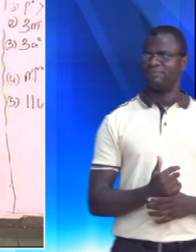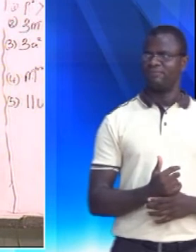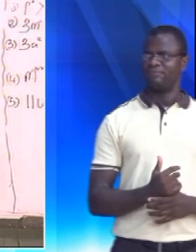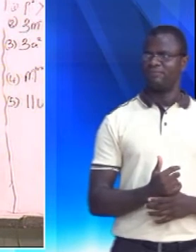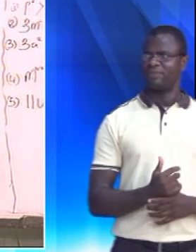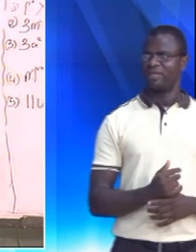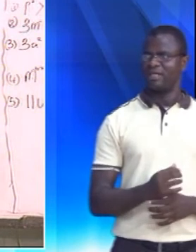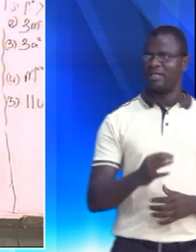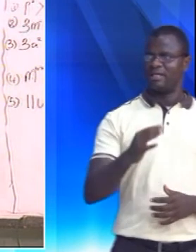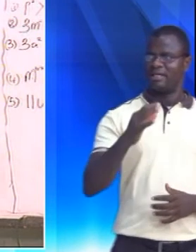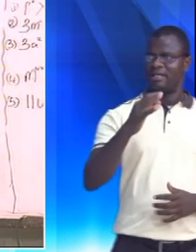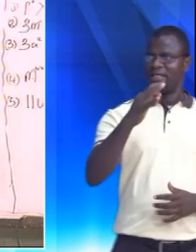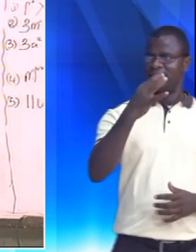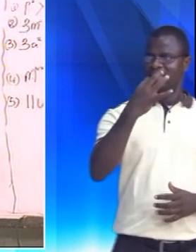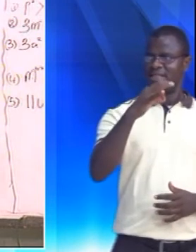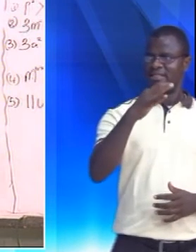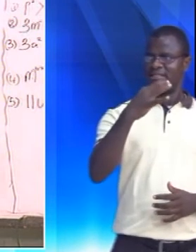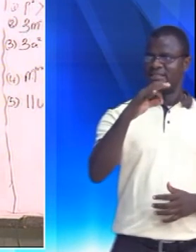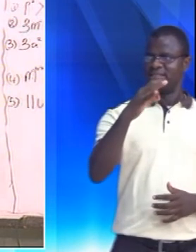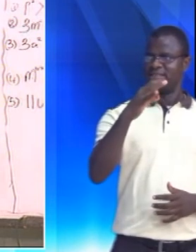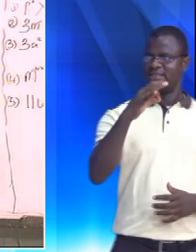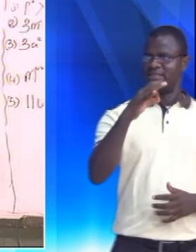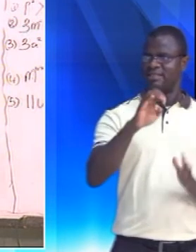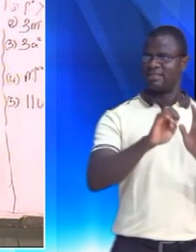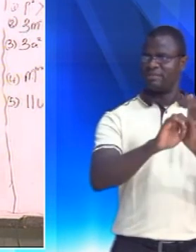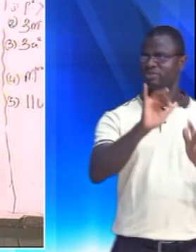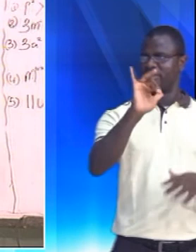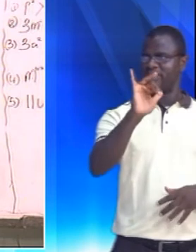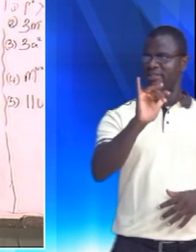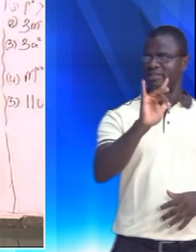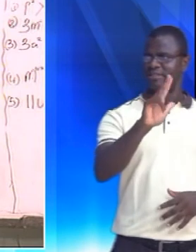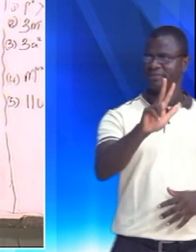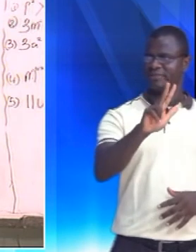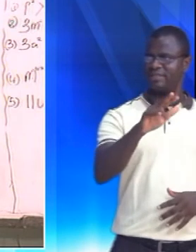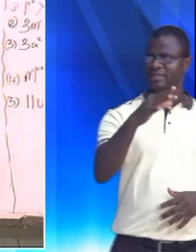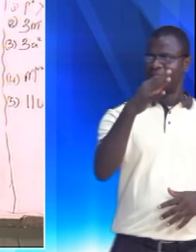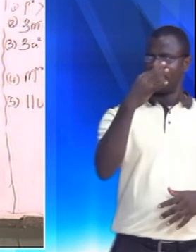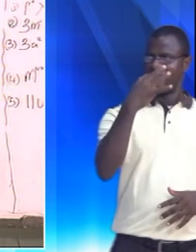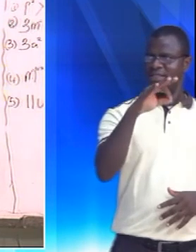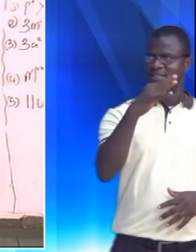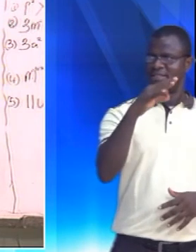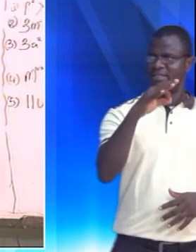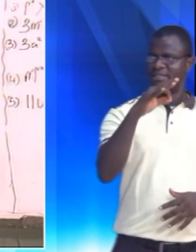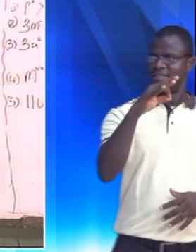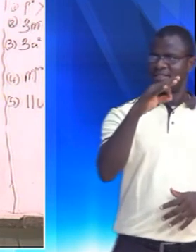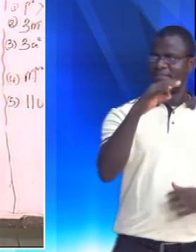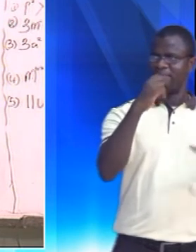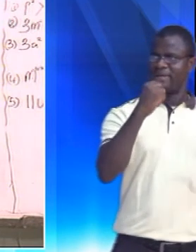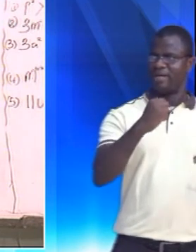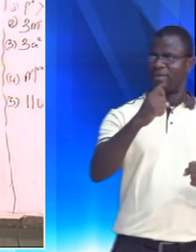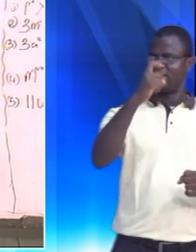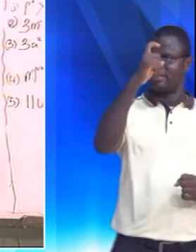19x divided by 19 raised to power x divided by 19 raised to power of